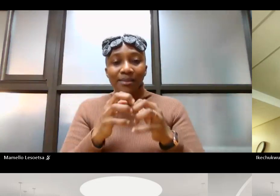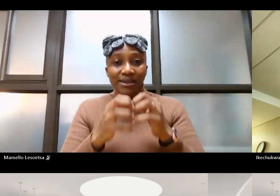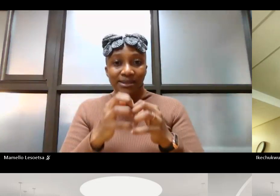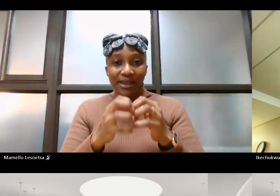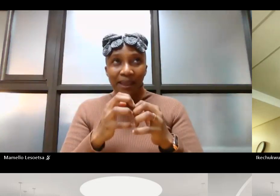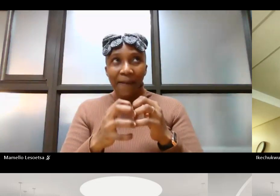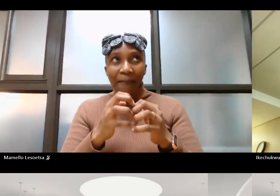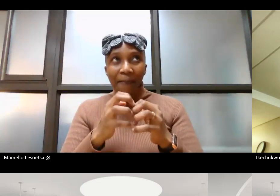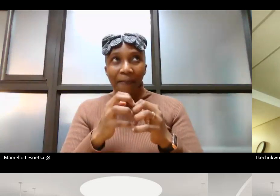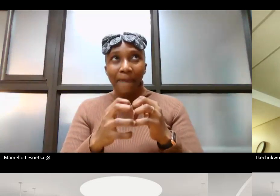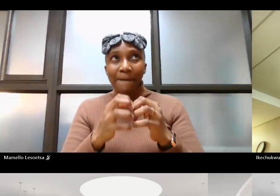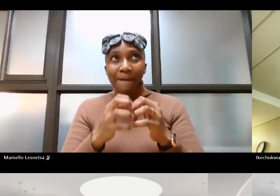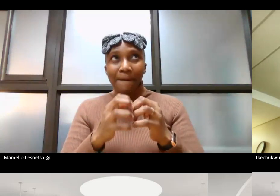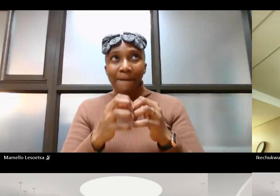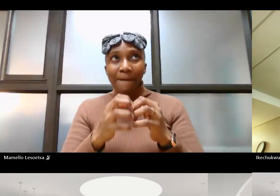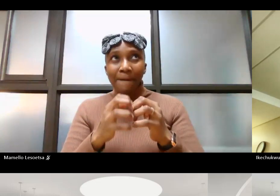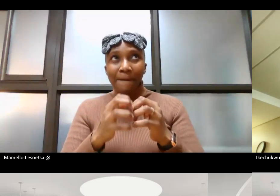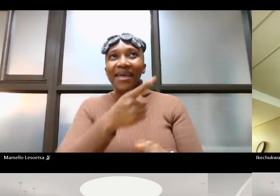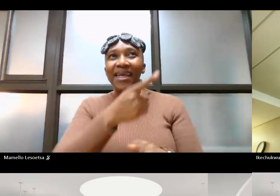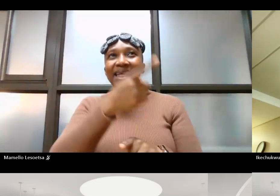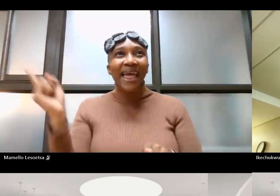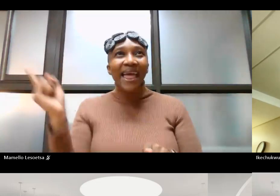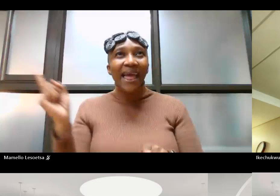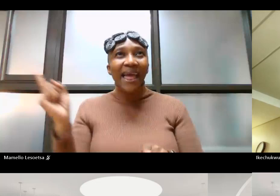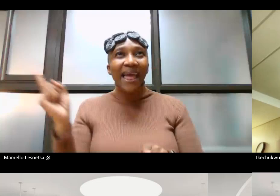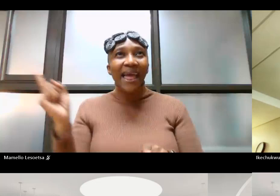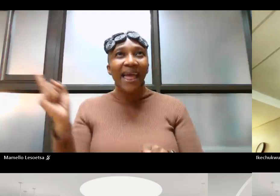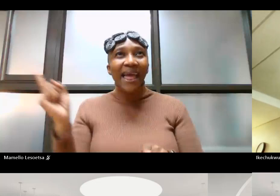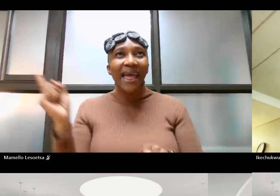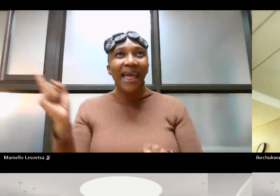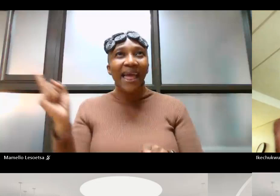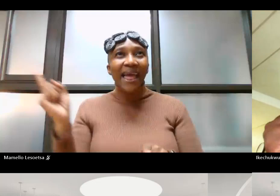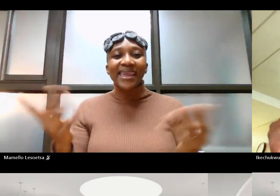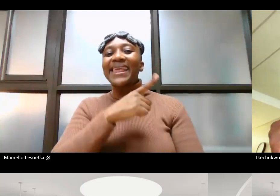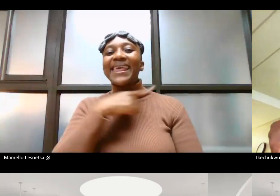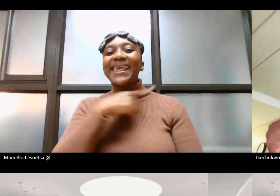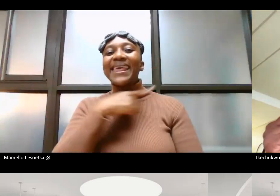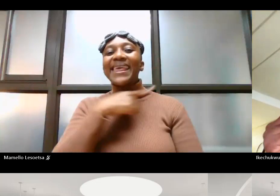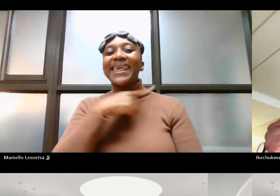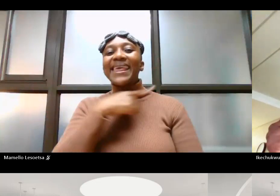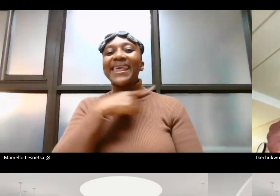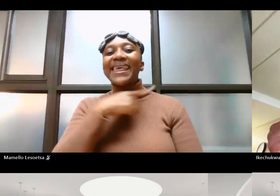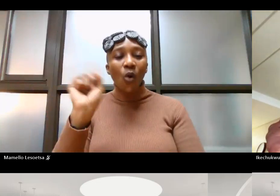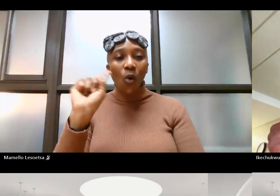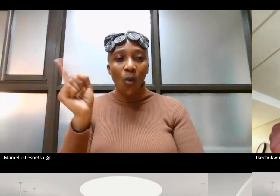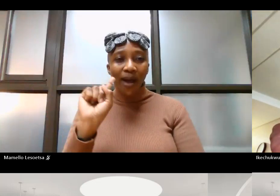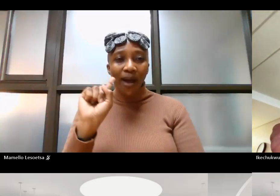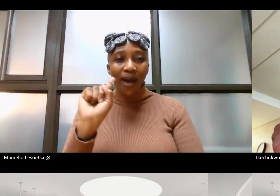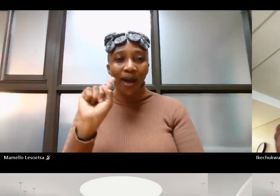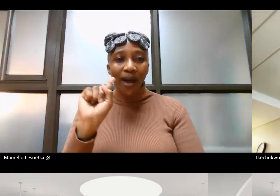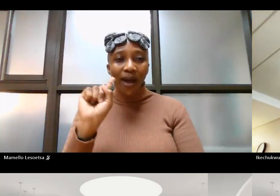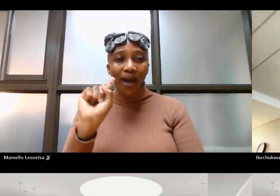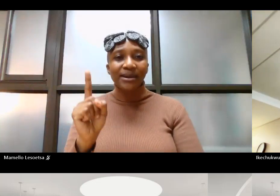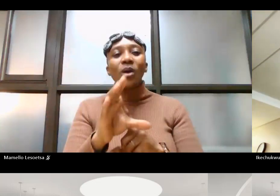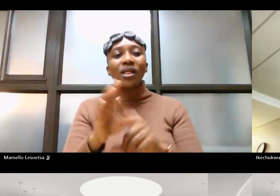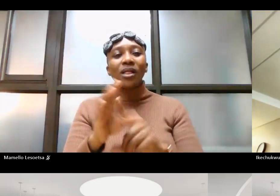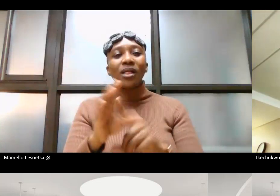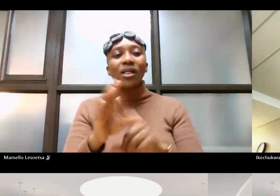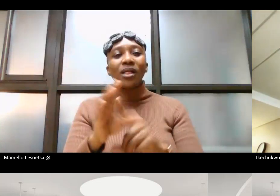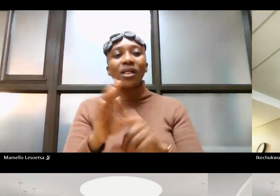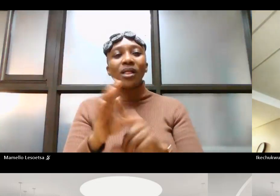where they are being kidnapped and killed for ritual purposes, which is still